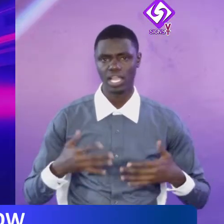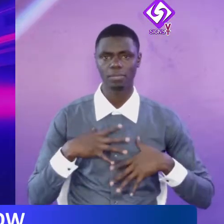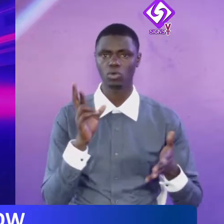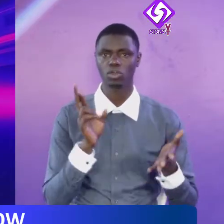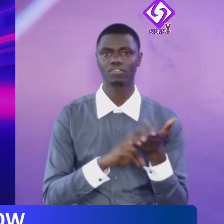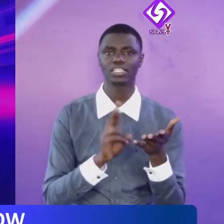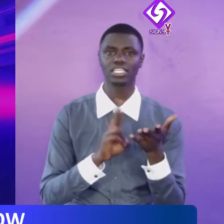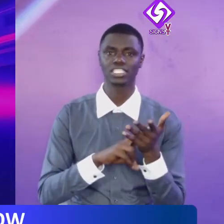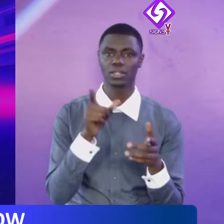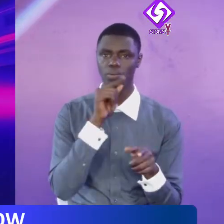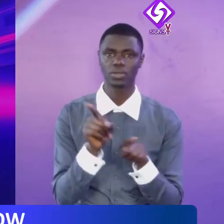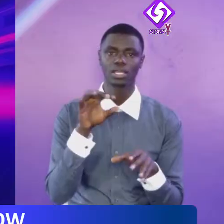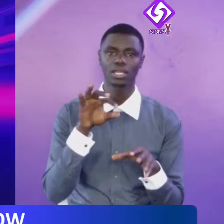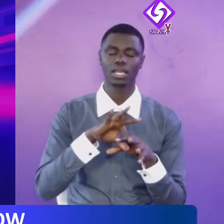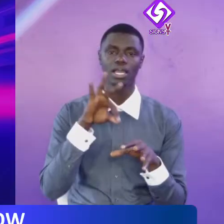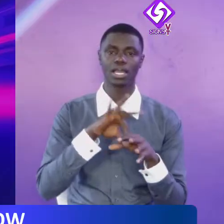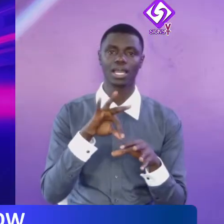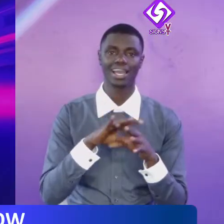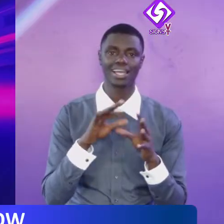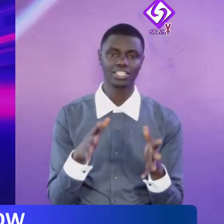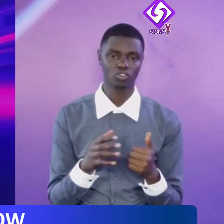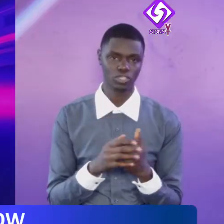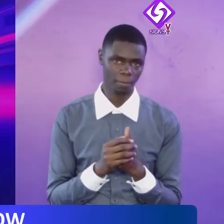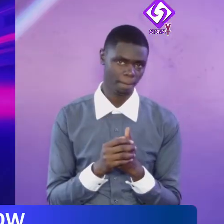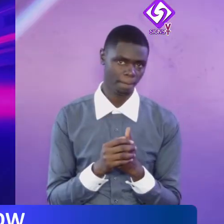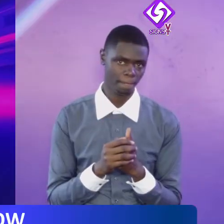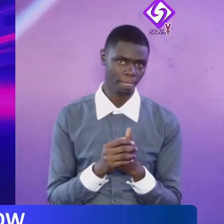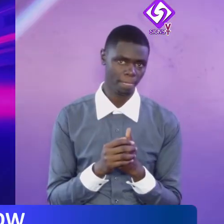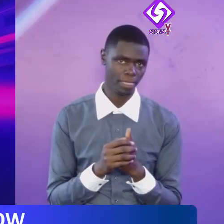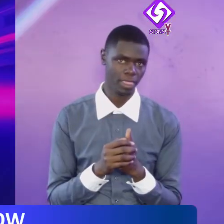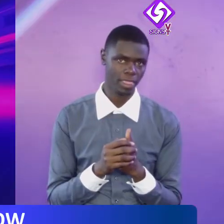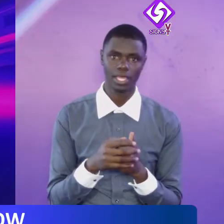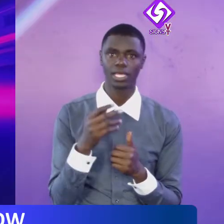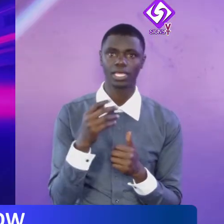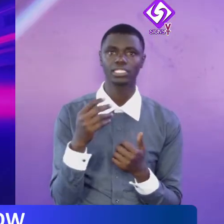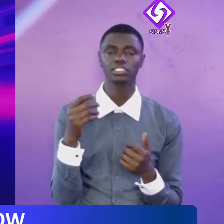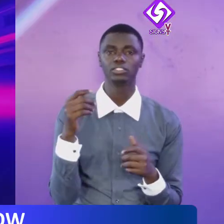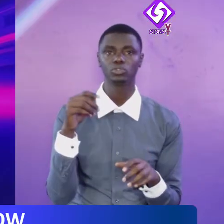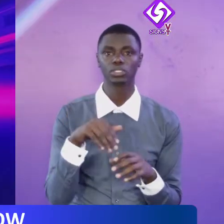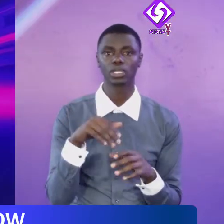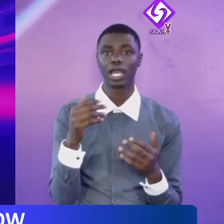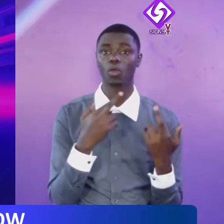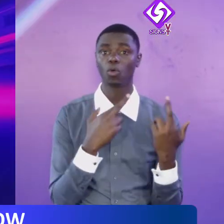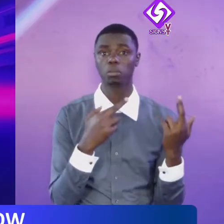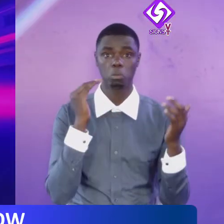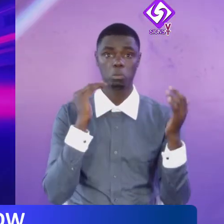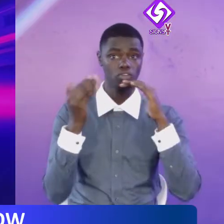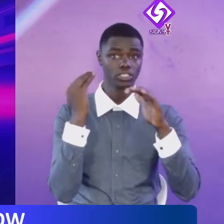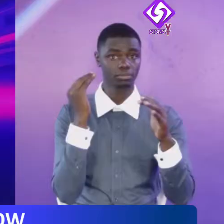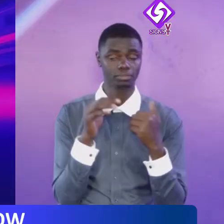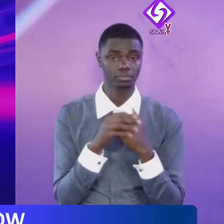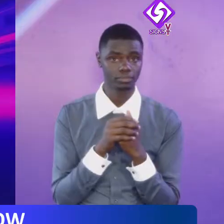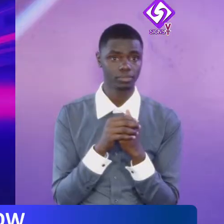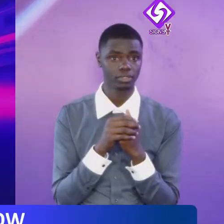as voters, with billions being spent into this country. And I hope, Prof, you're going to be able to